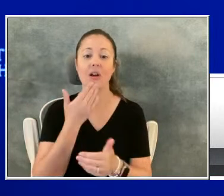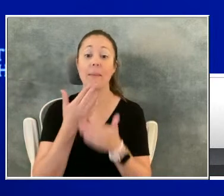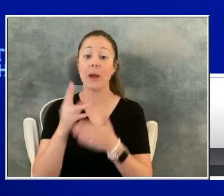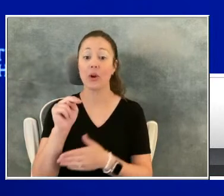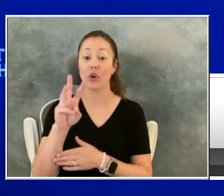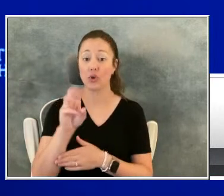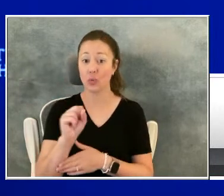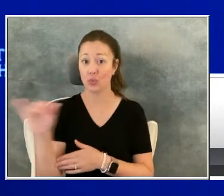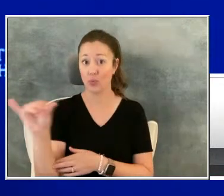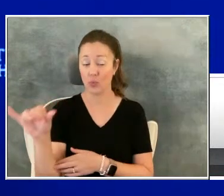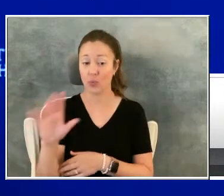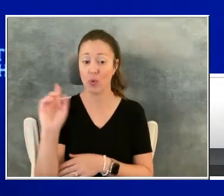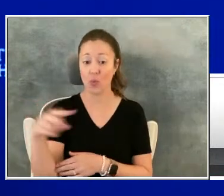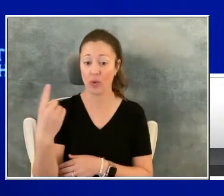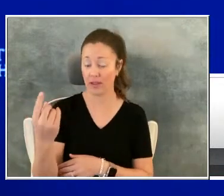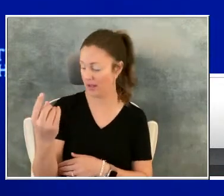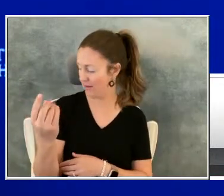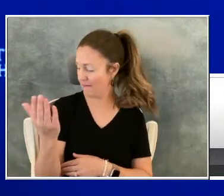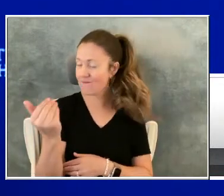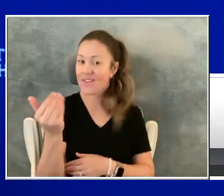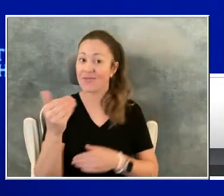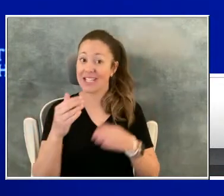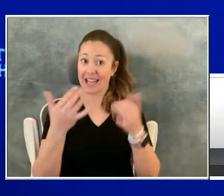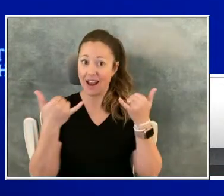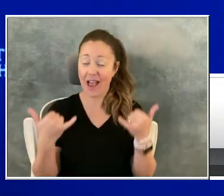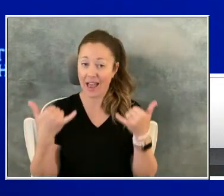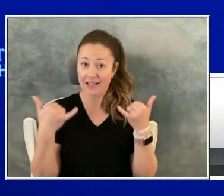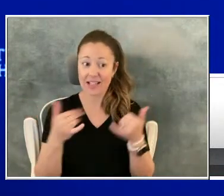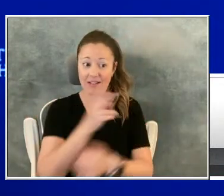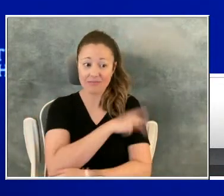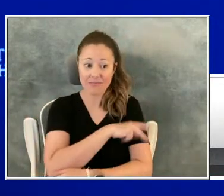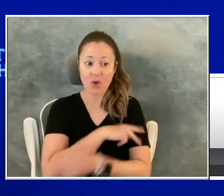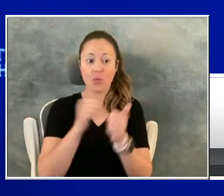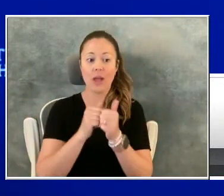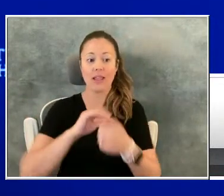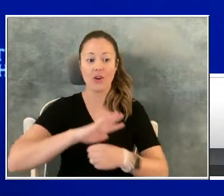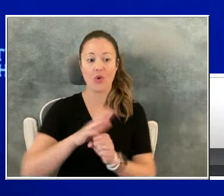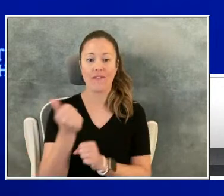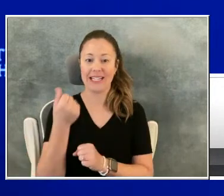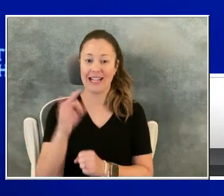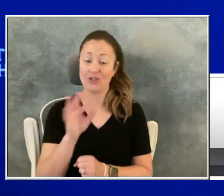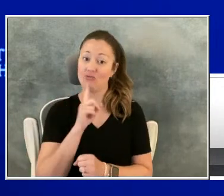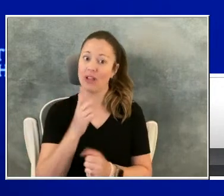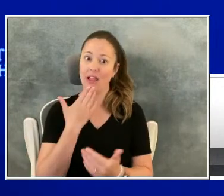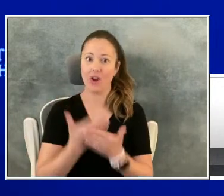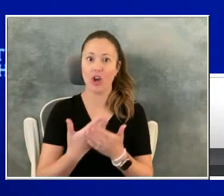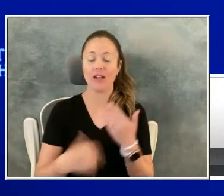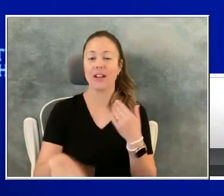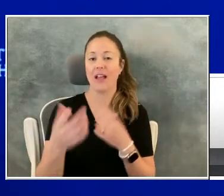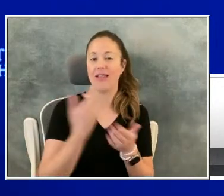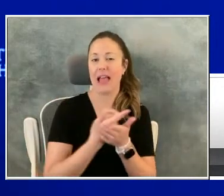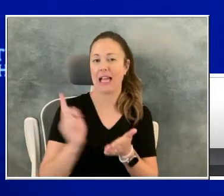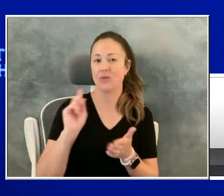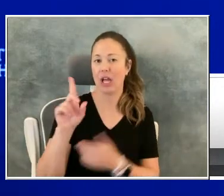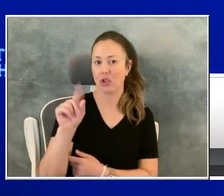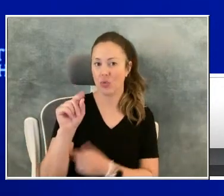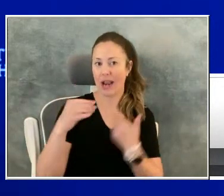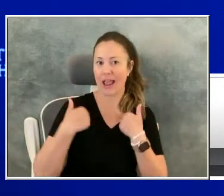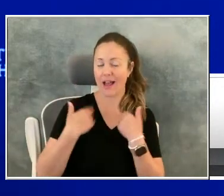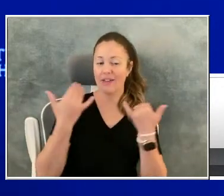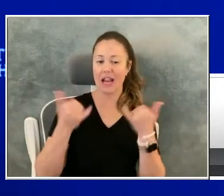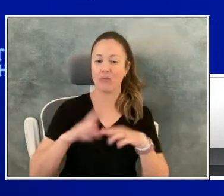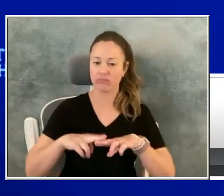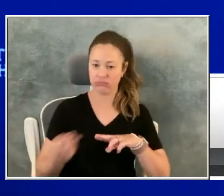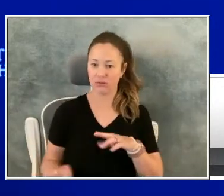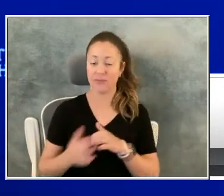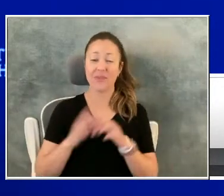Only 15 active patients with COVID-19, so that is good, down from 20 last week. Hopefully we'll continue to see these